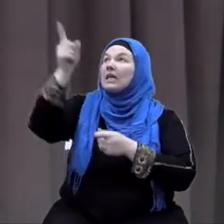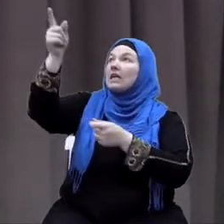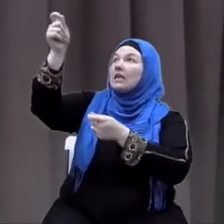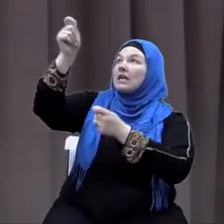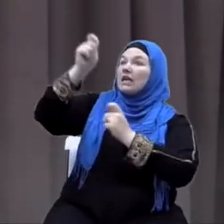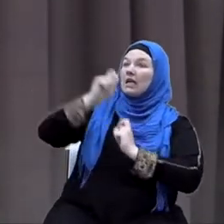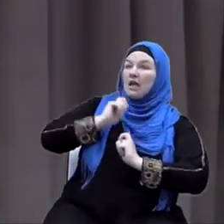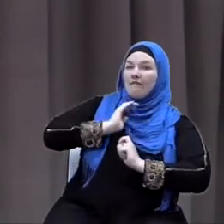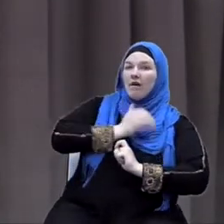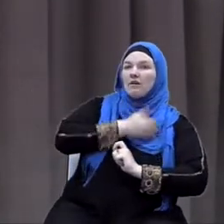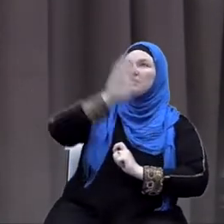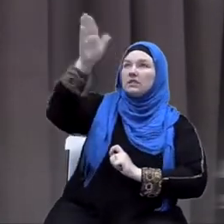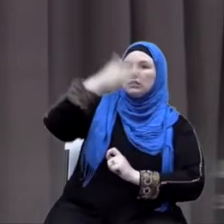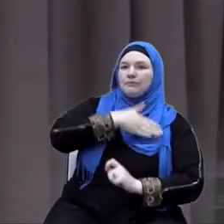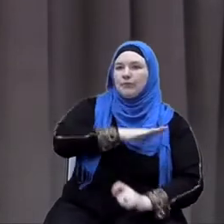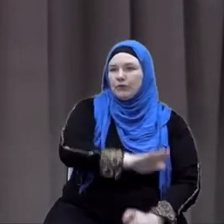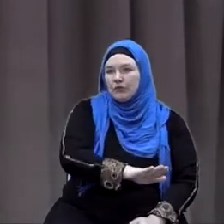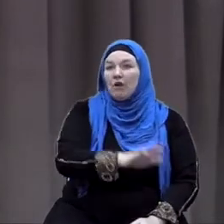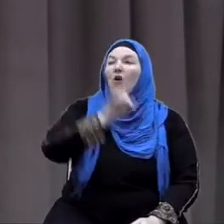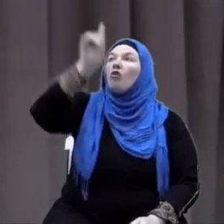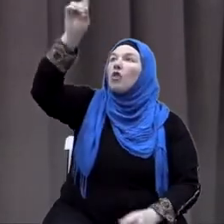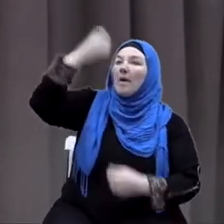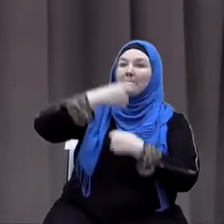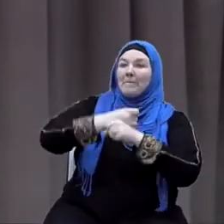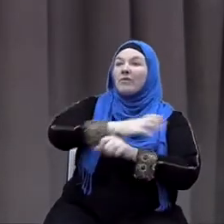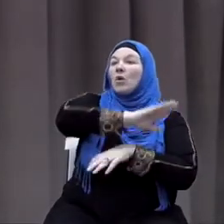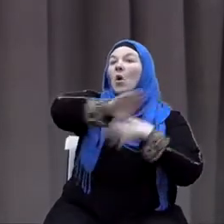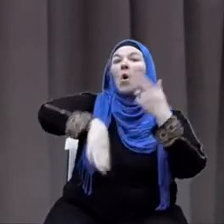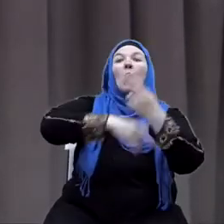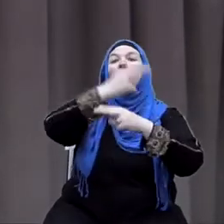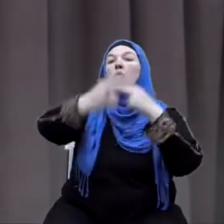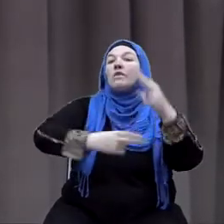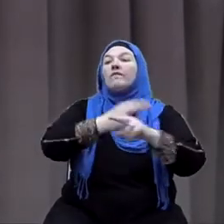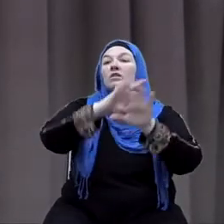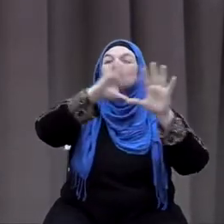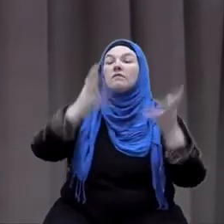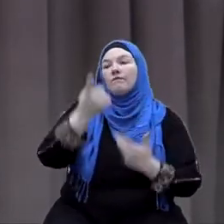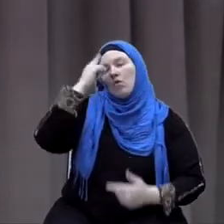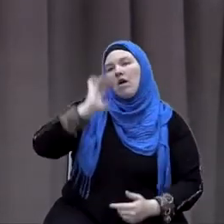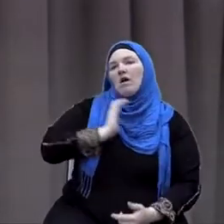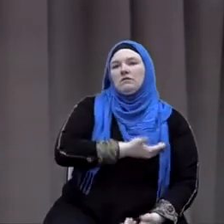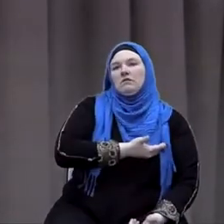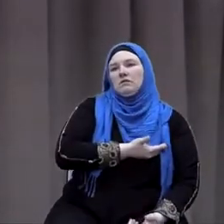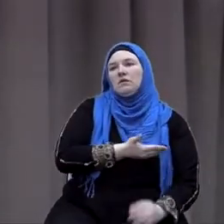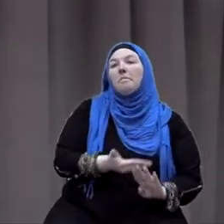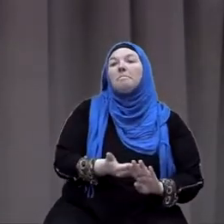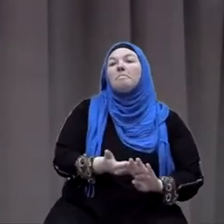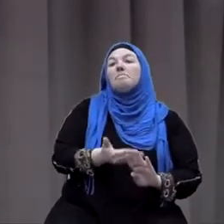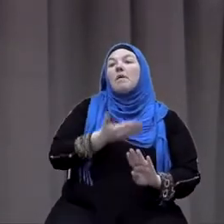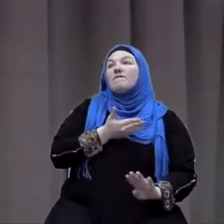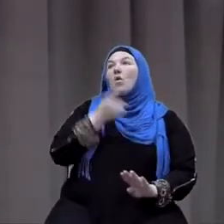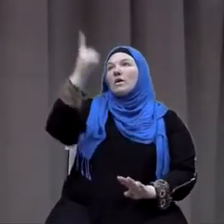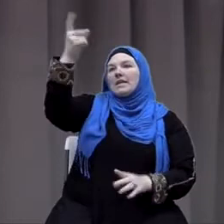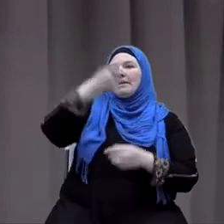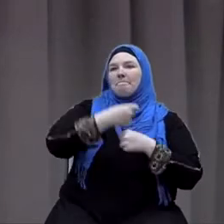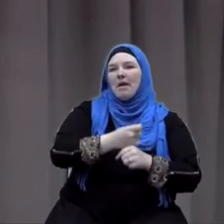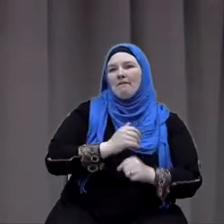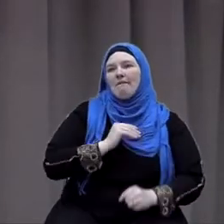to show us His mercy. He created the whole universe for us before He had created